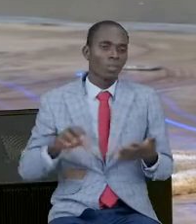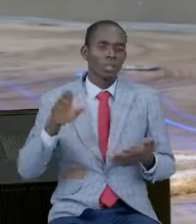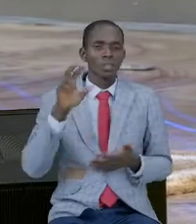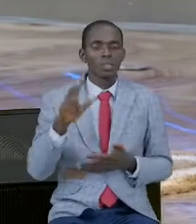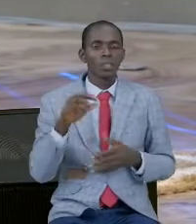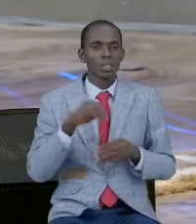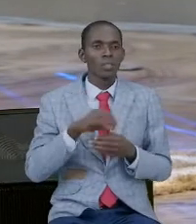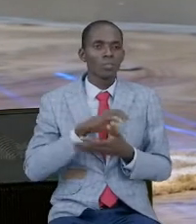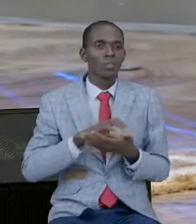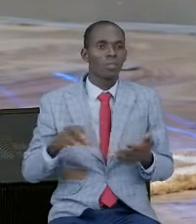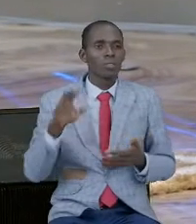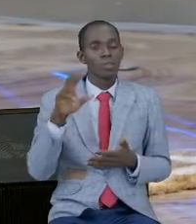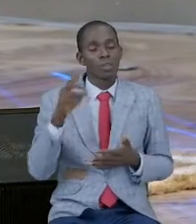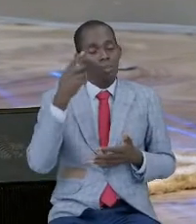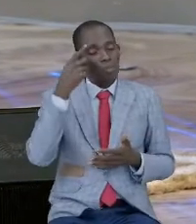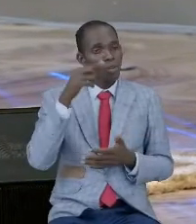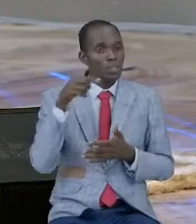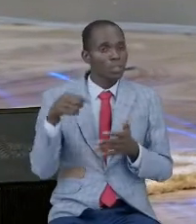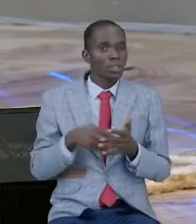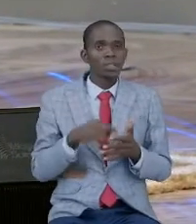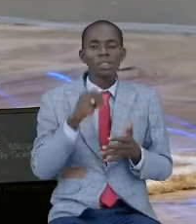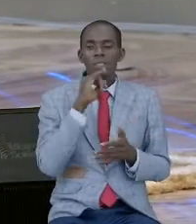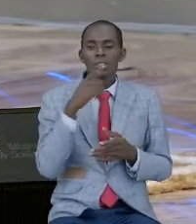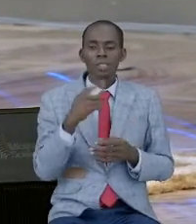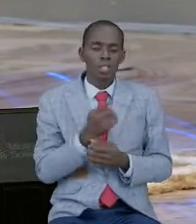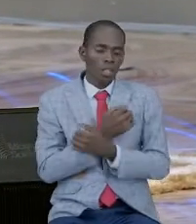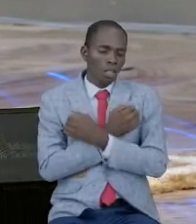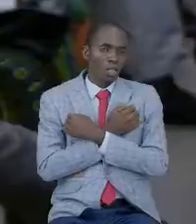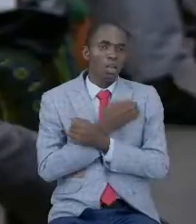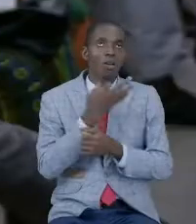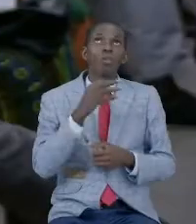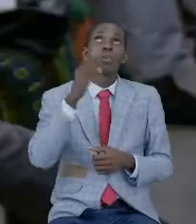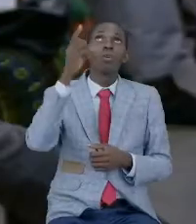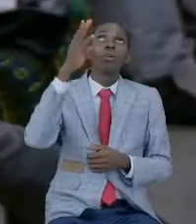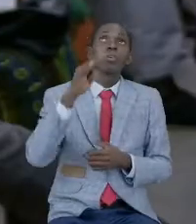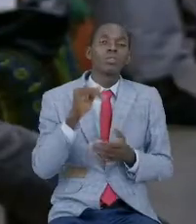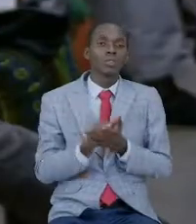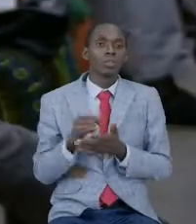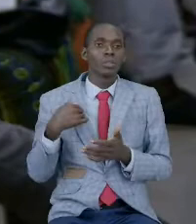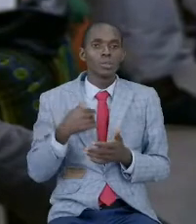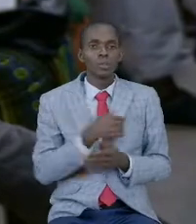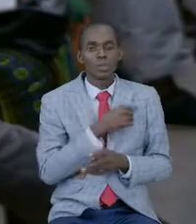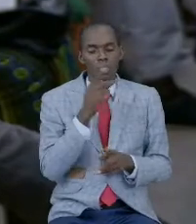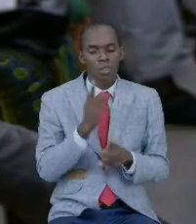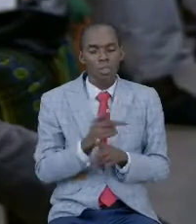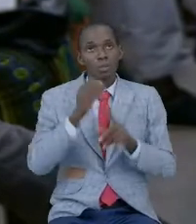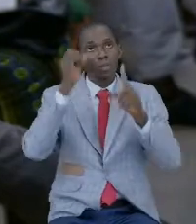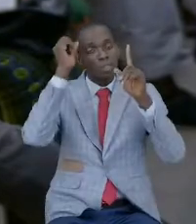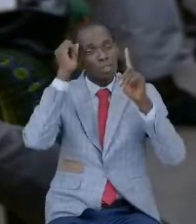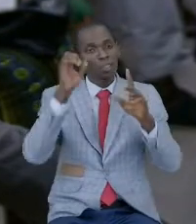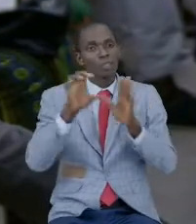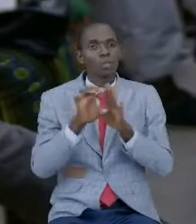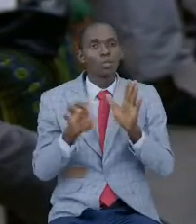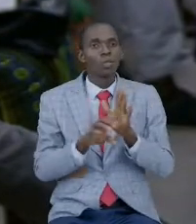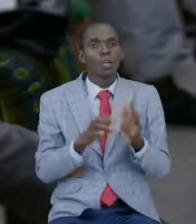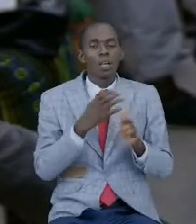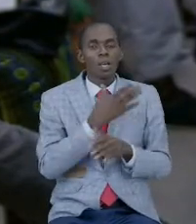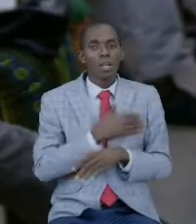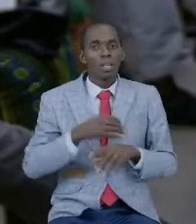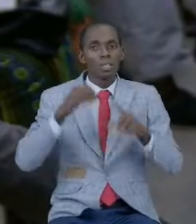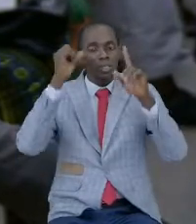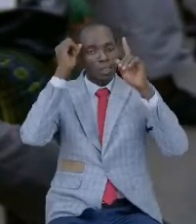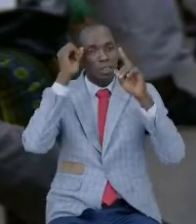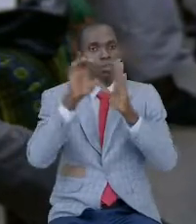verse 3, for this is the love of God, that we keep his commandments, and his commandments